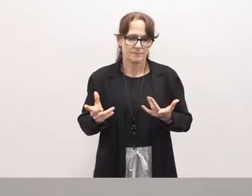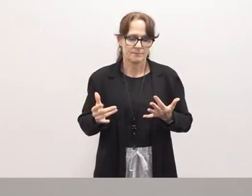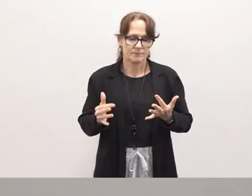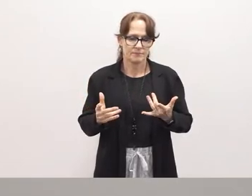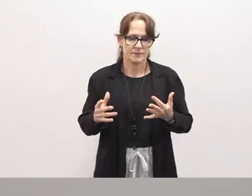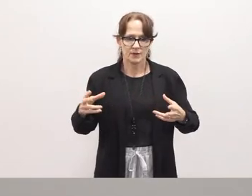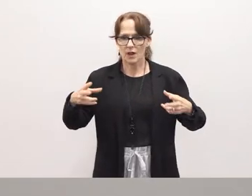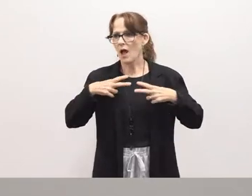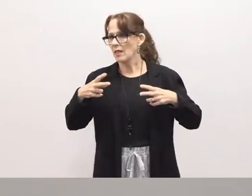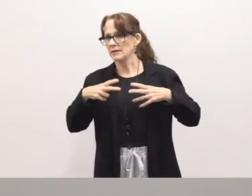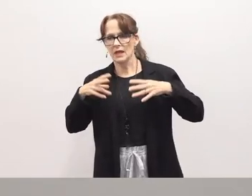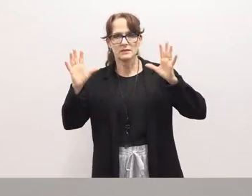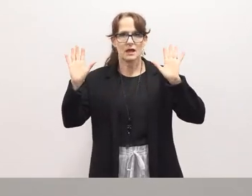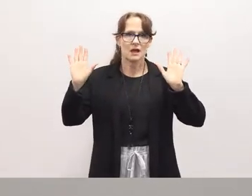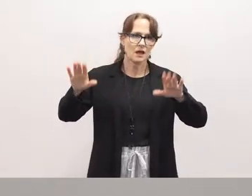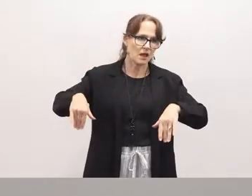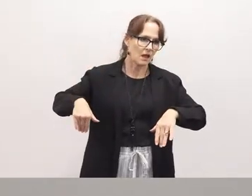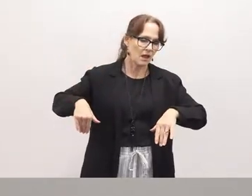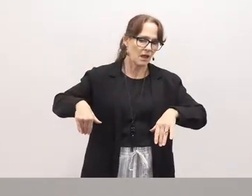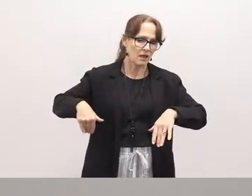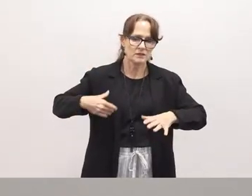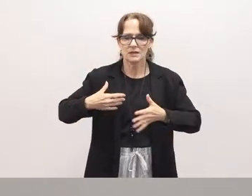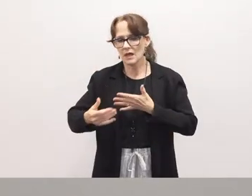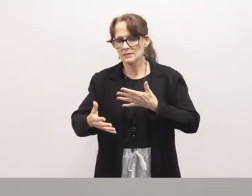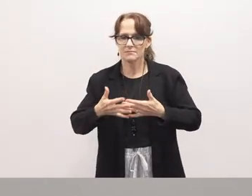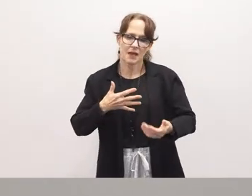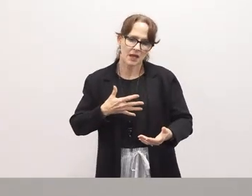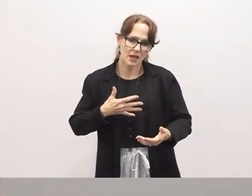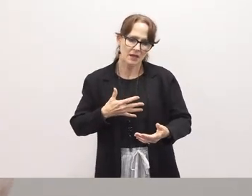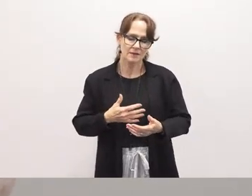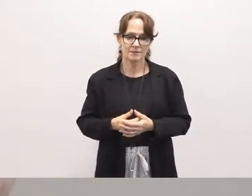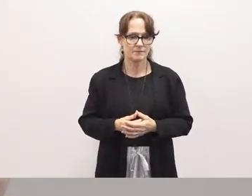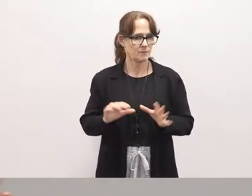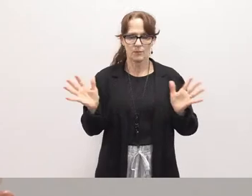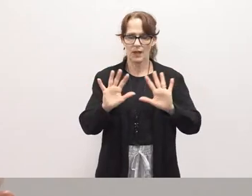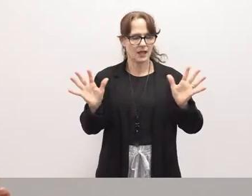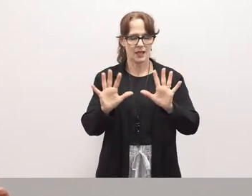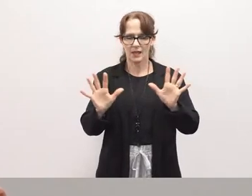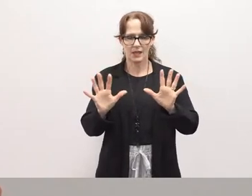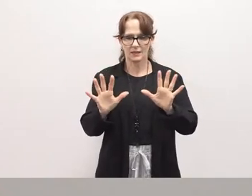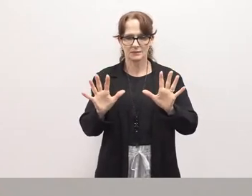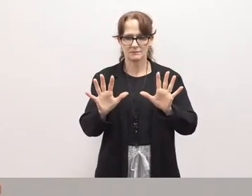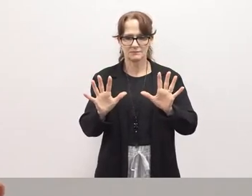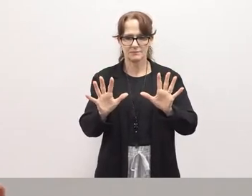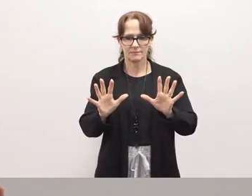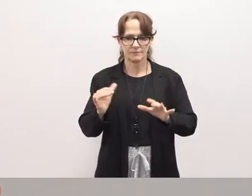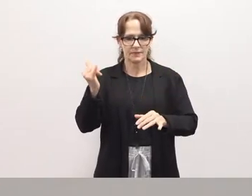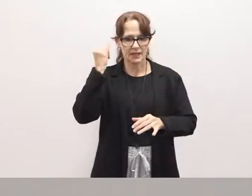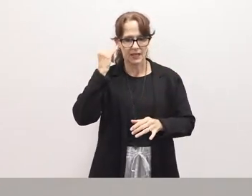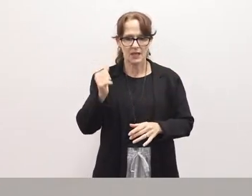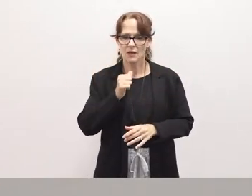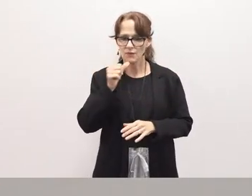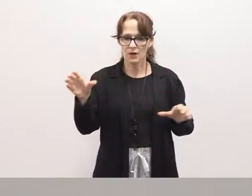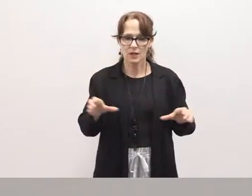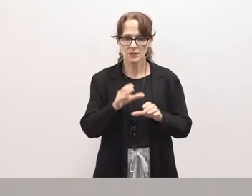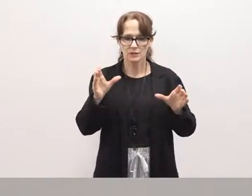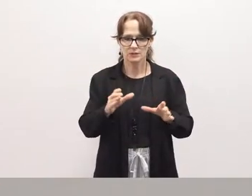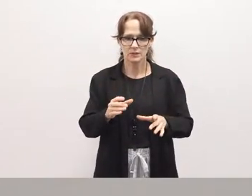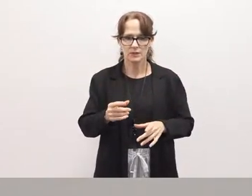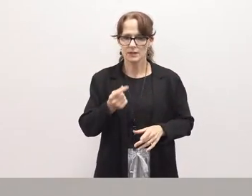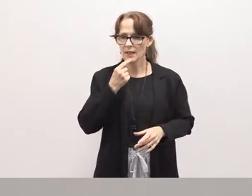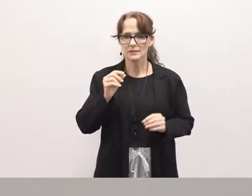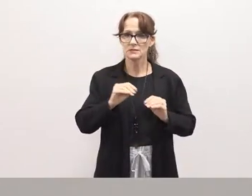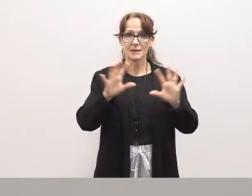they're holidays, it doesn't matter. There's got to be a point where you say, you know what, if we're not going to do this, then let's just say